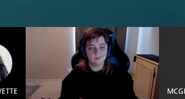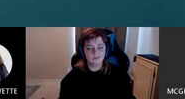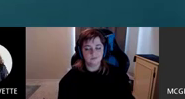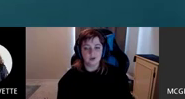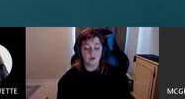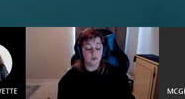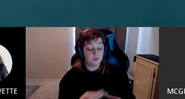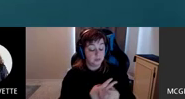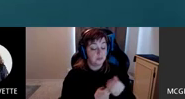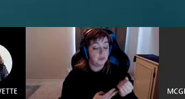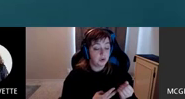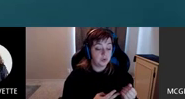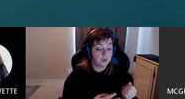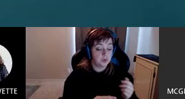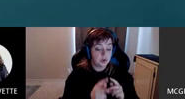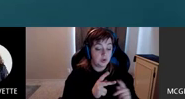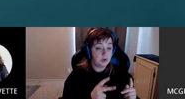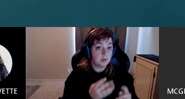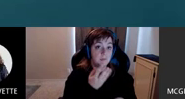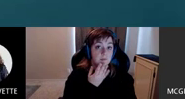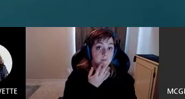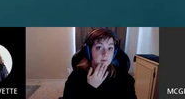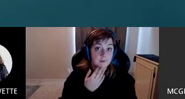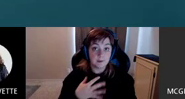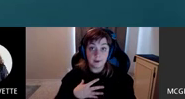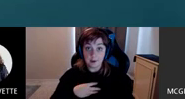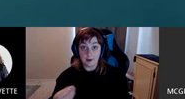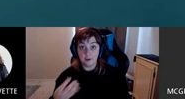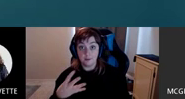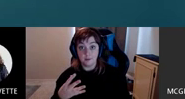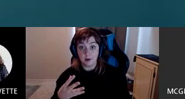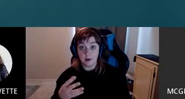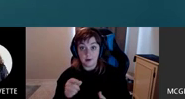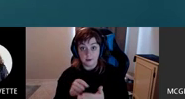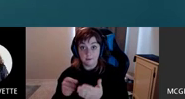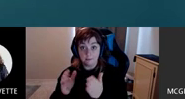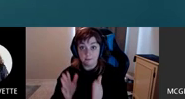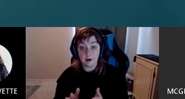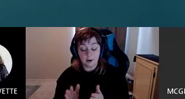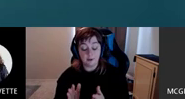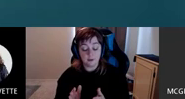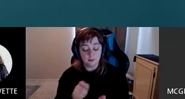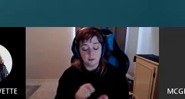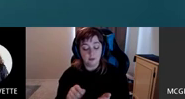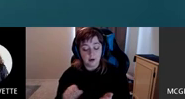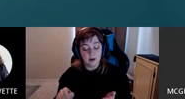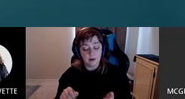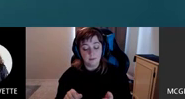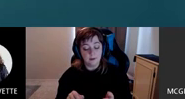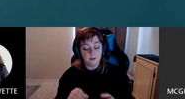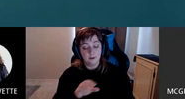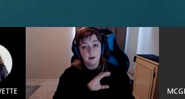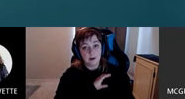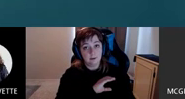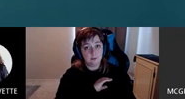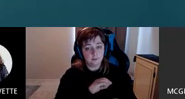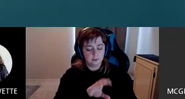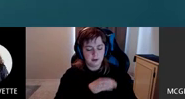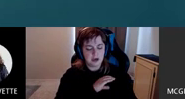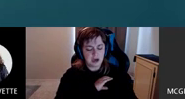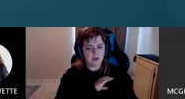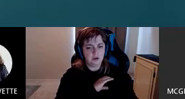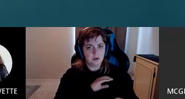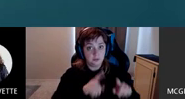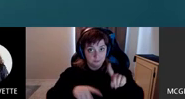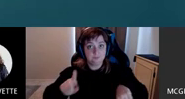both people of color and white authors, you know, bringing in more of a diverse characters into their books. I